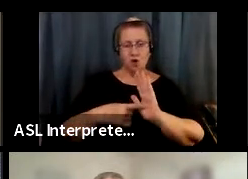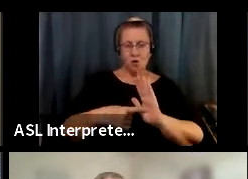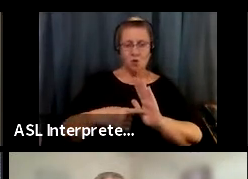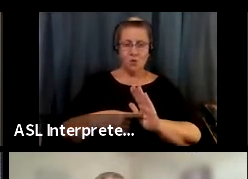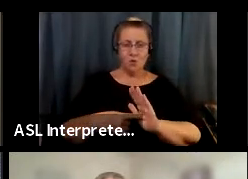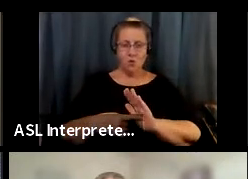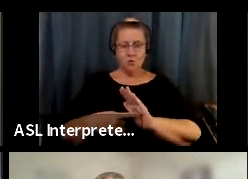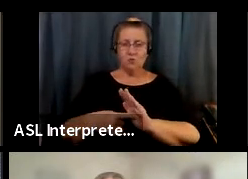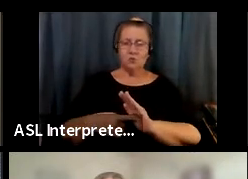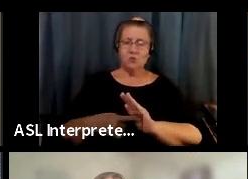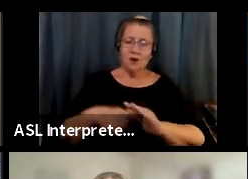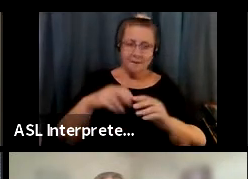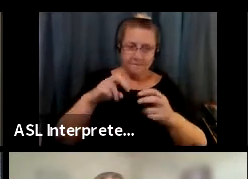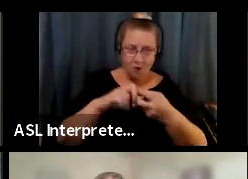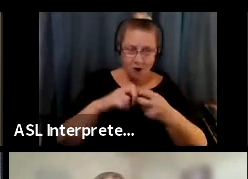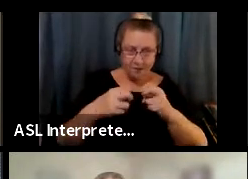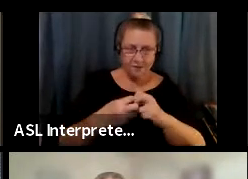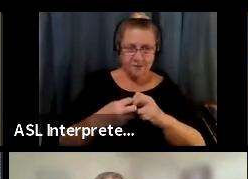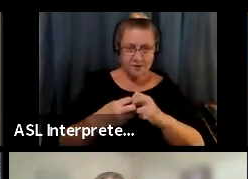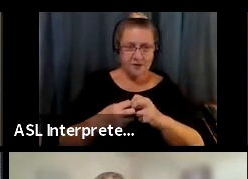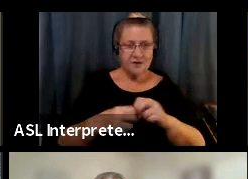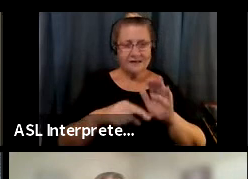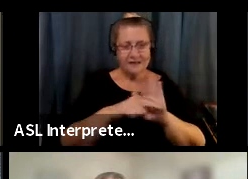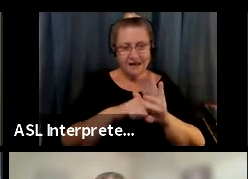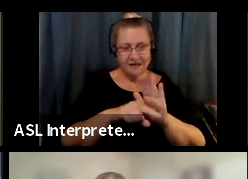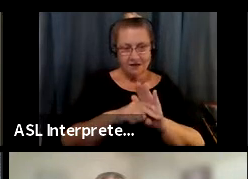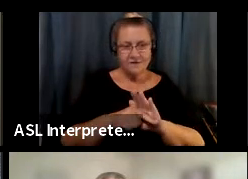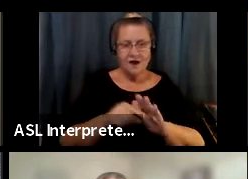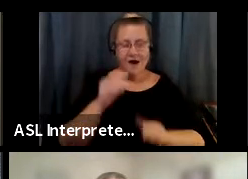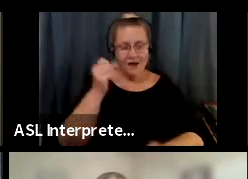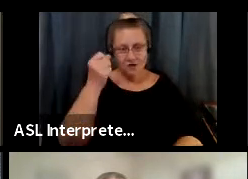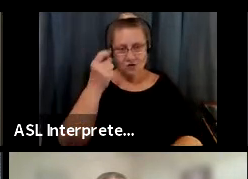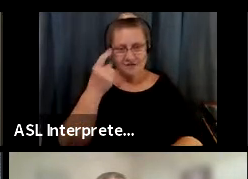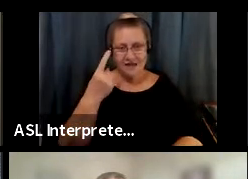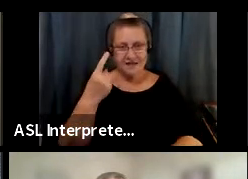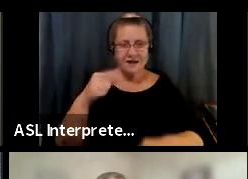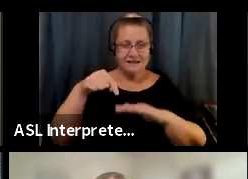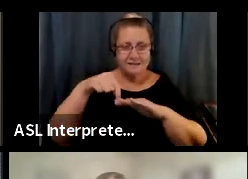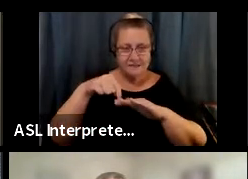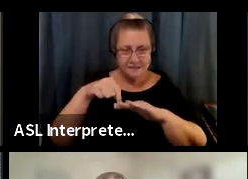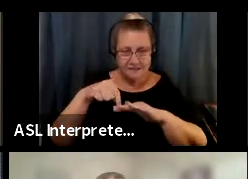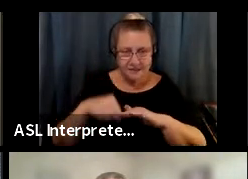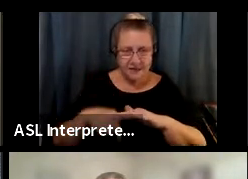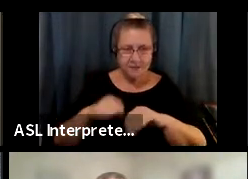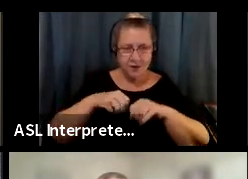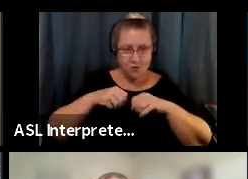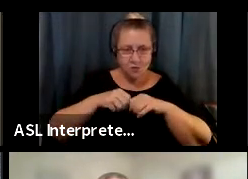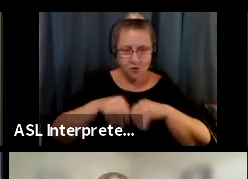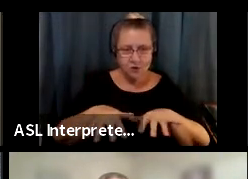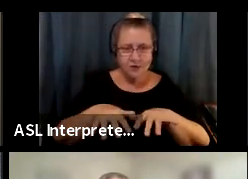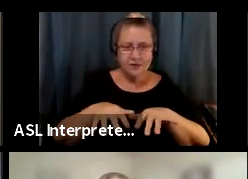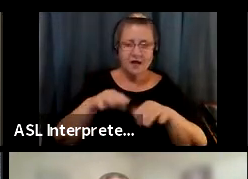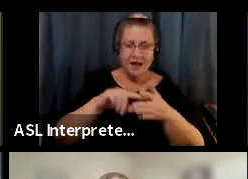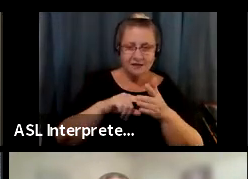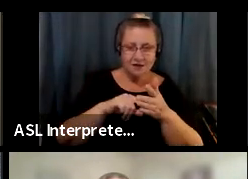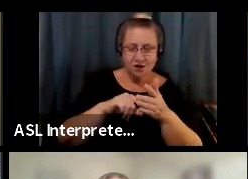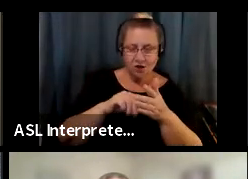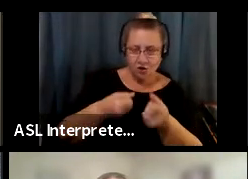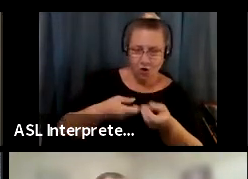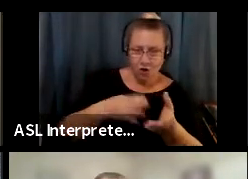We understand that these disparities are deeply rooted in racial and social inequities, and it requires a